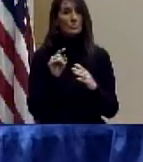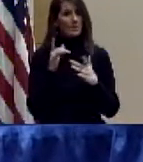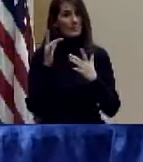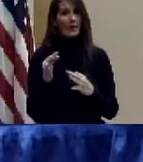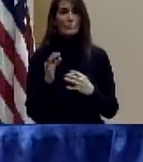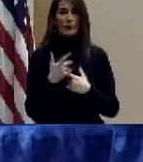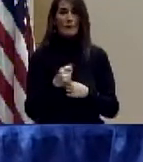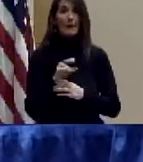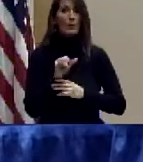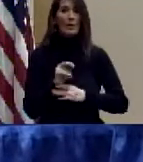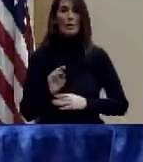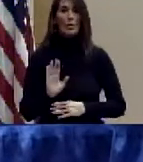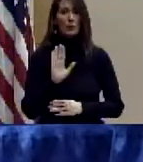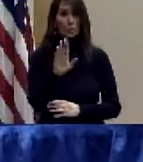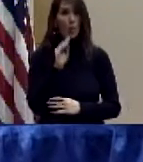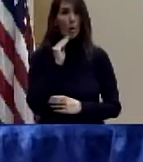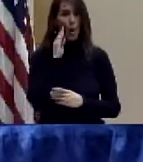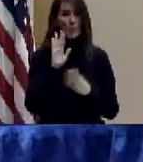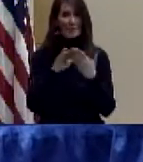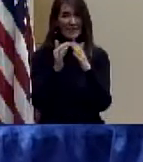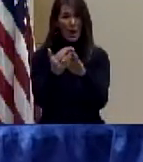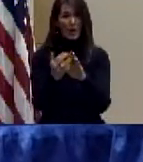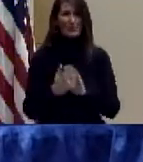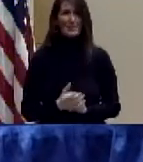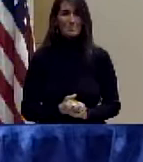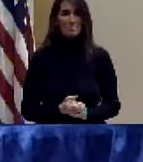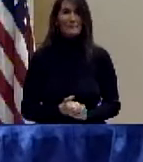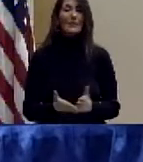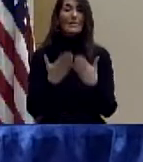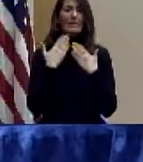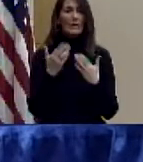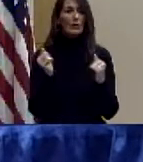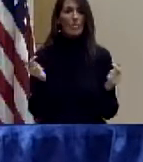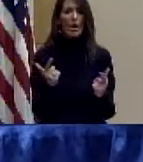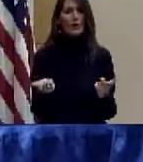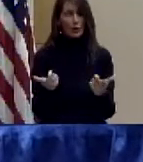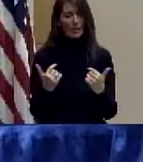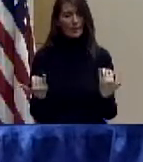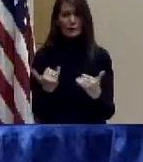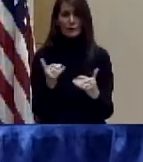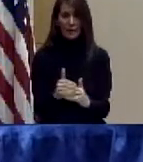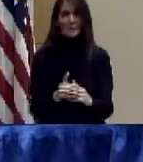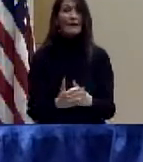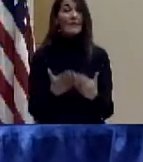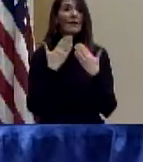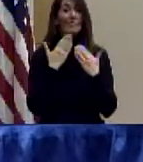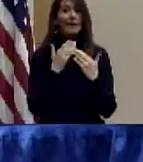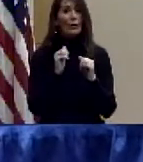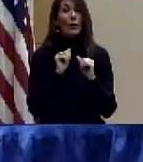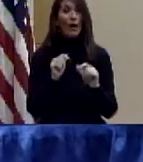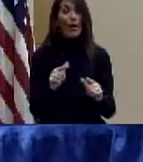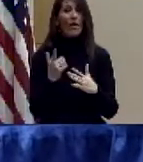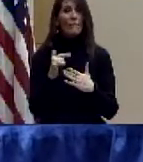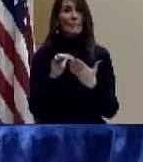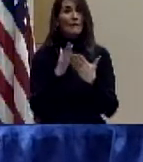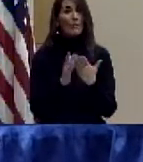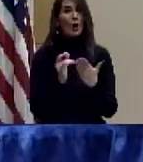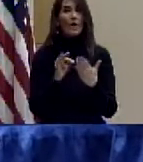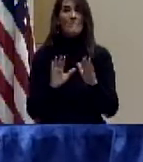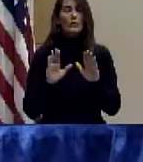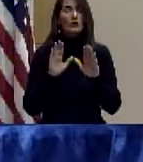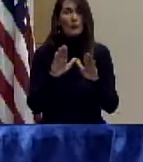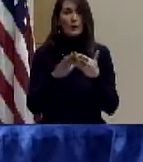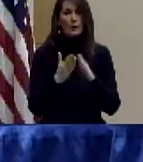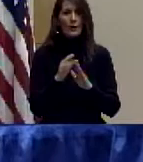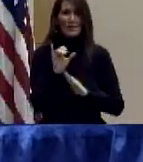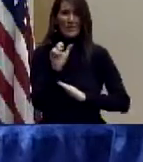Brighton your hometown. Thank you all for attending tonight, and thank you all for being a part of this great community